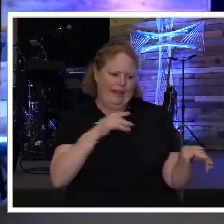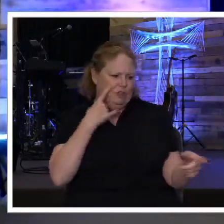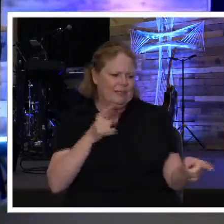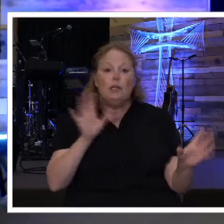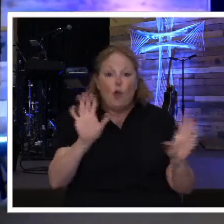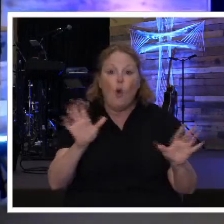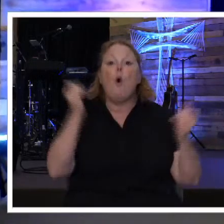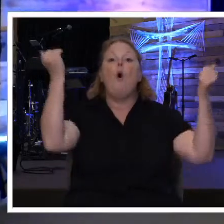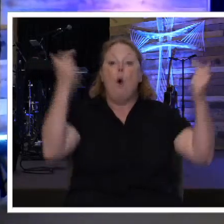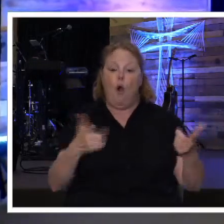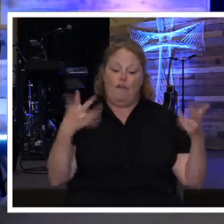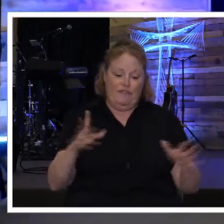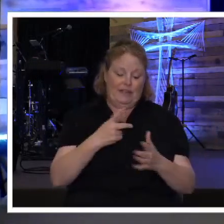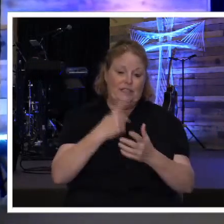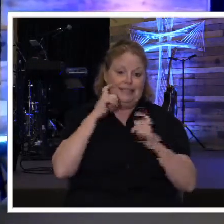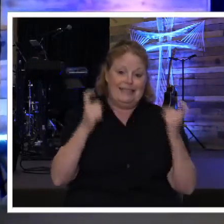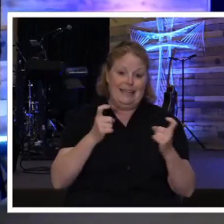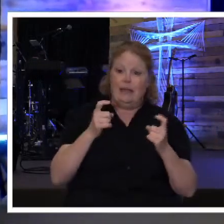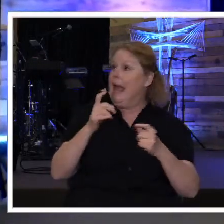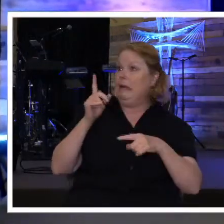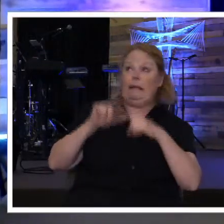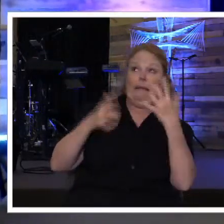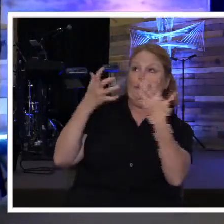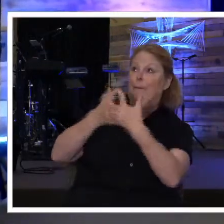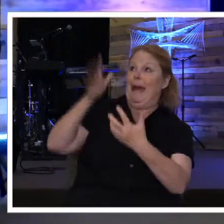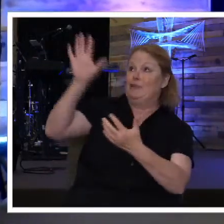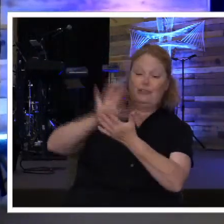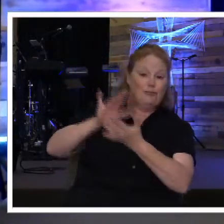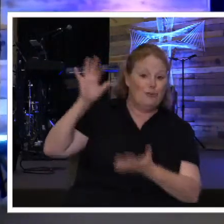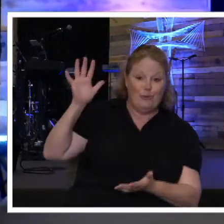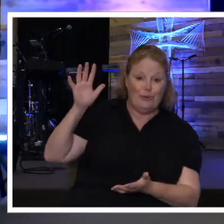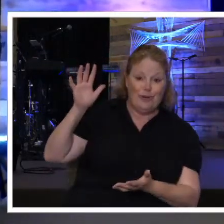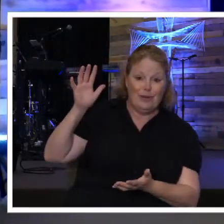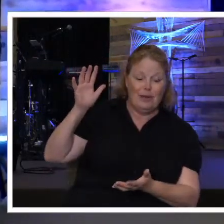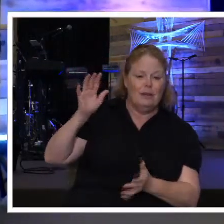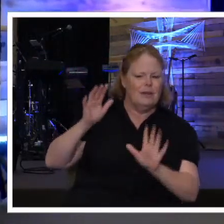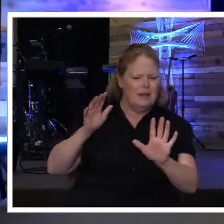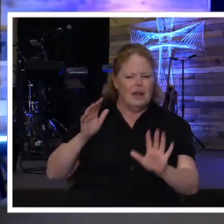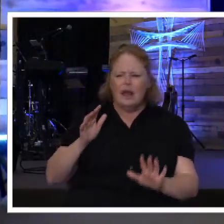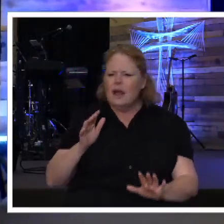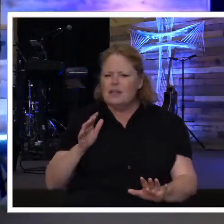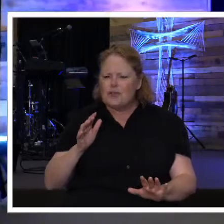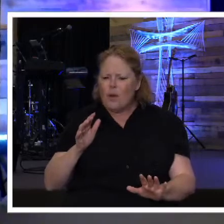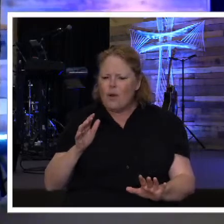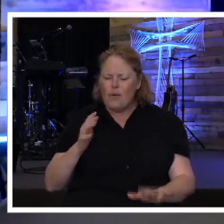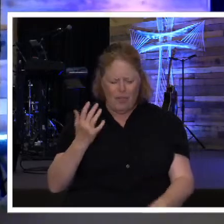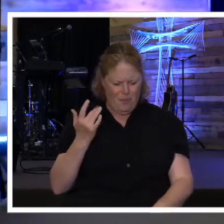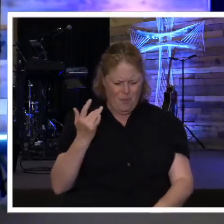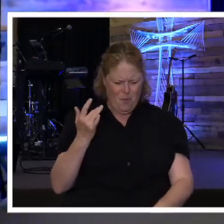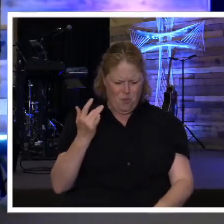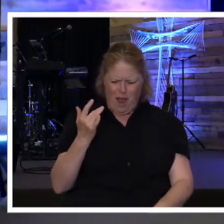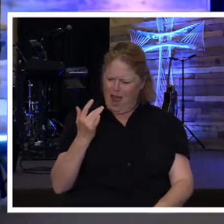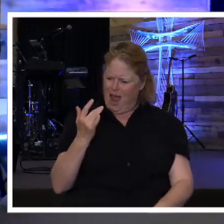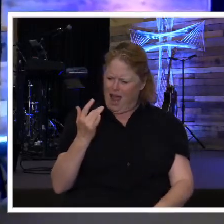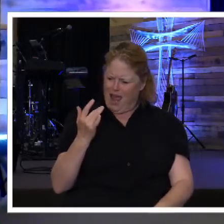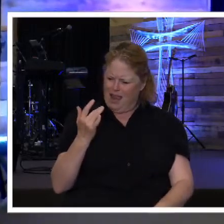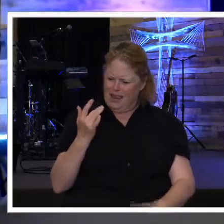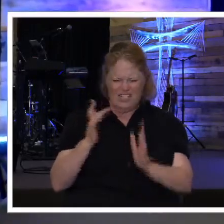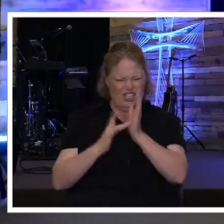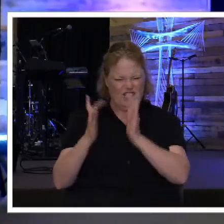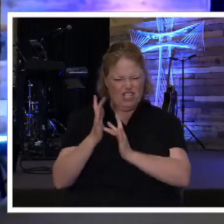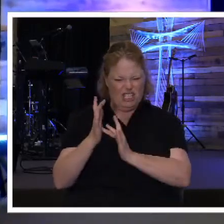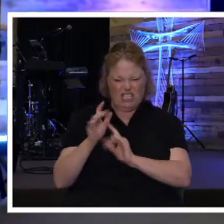have sinned and fallen short of the glory of God." So we look at this and say, why then did he pick on the rich